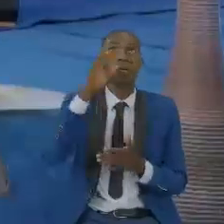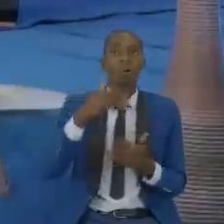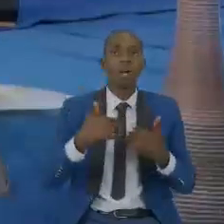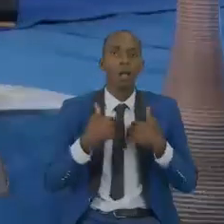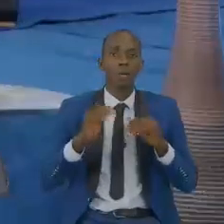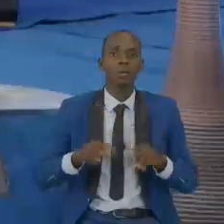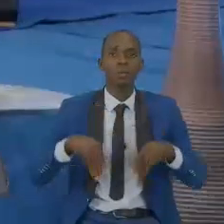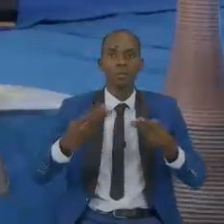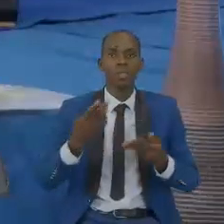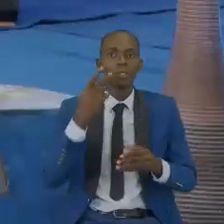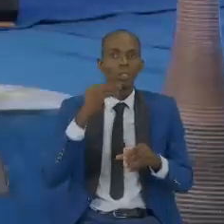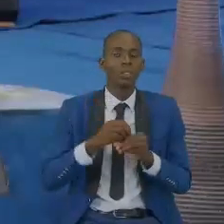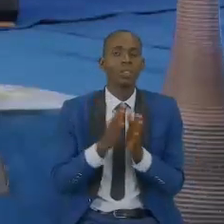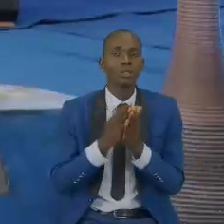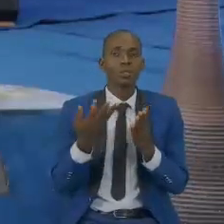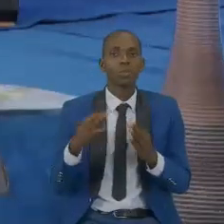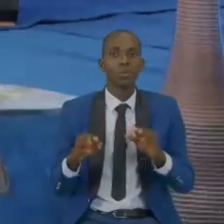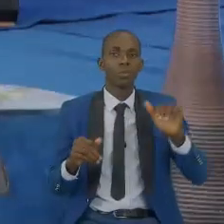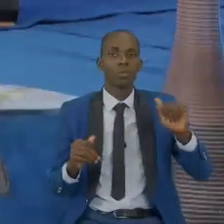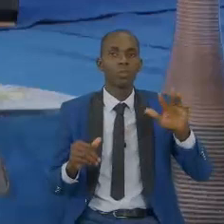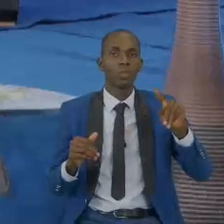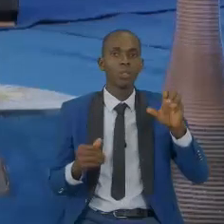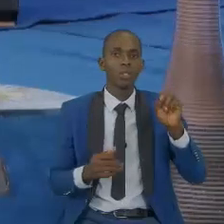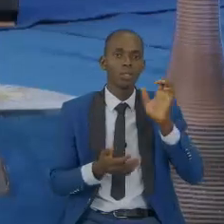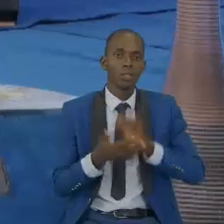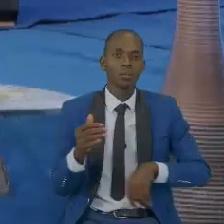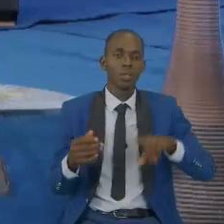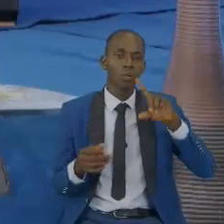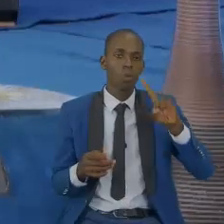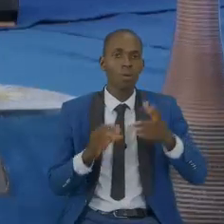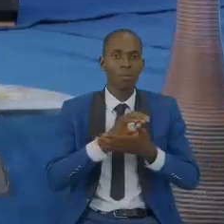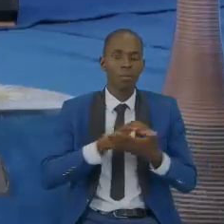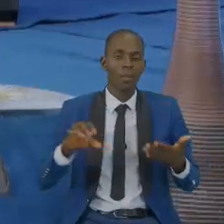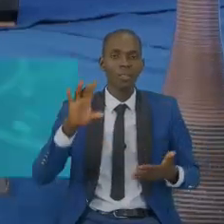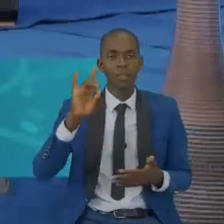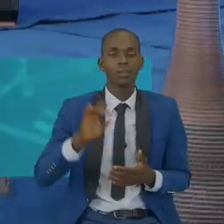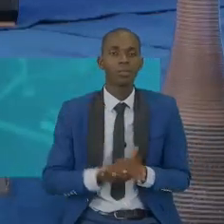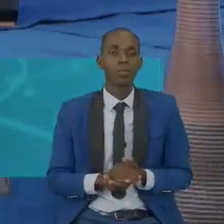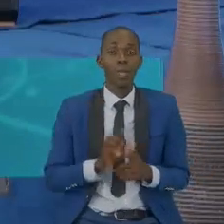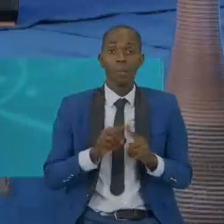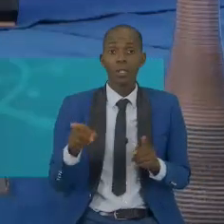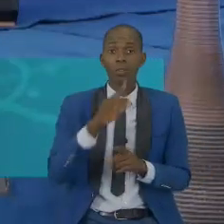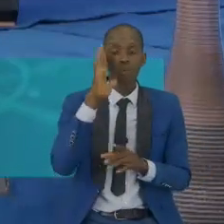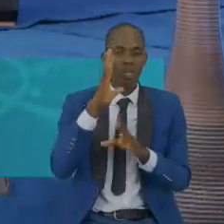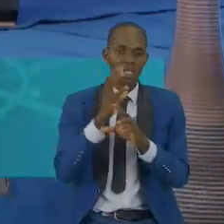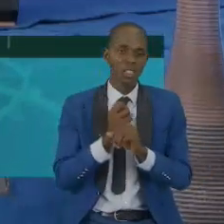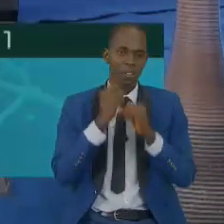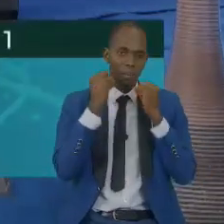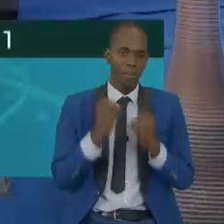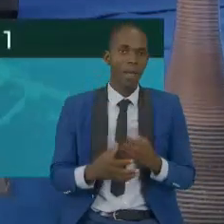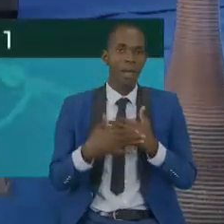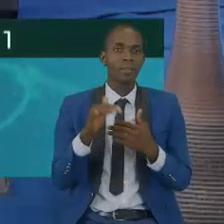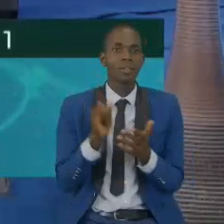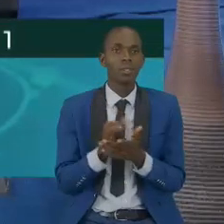1, we're looking at verse 8. But he shall receive power after that the Holy Ghost